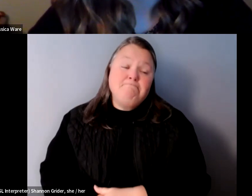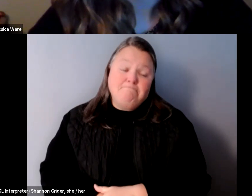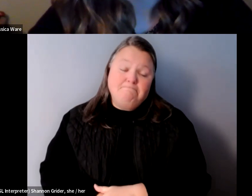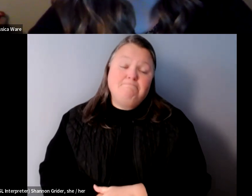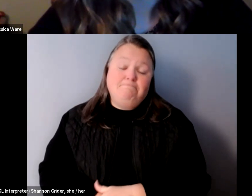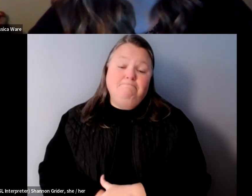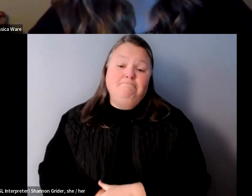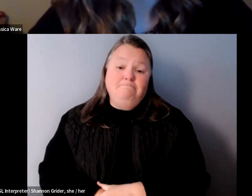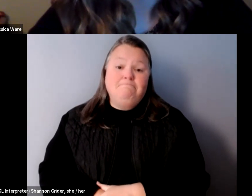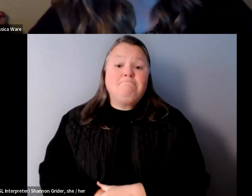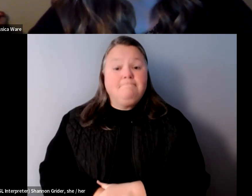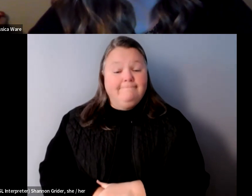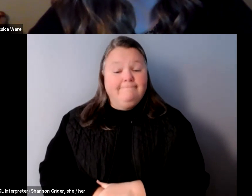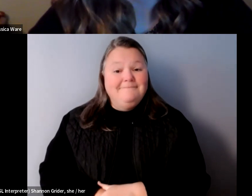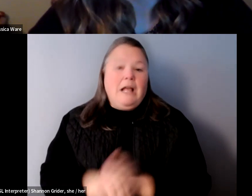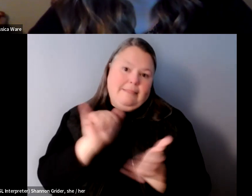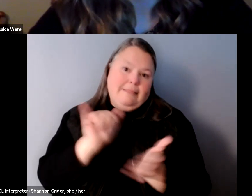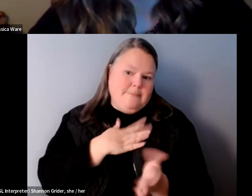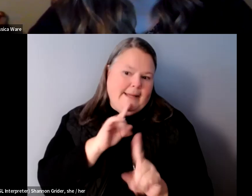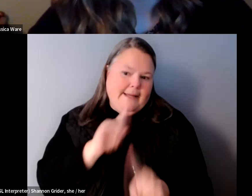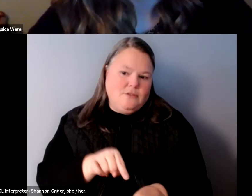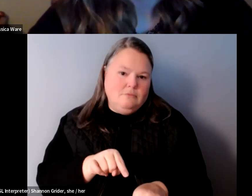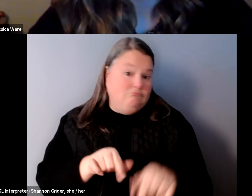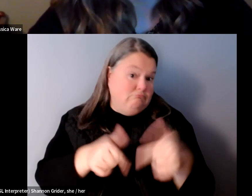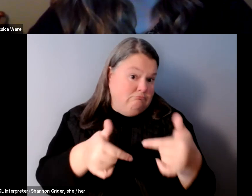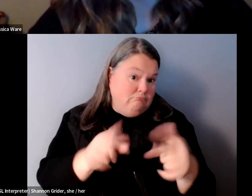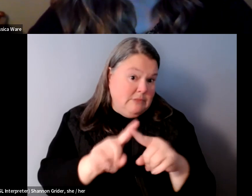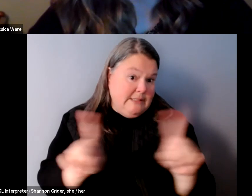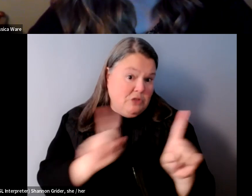So that's my answer. You all may have a different one.